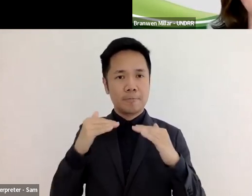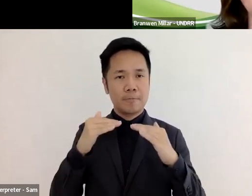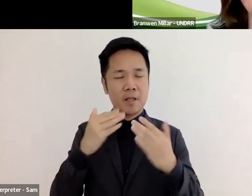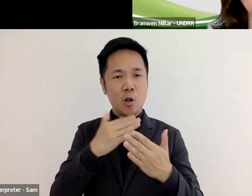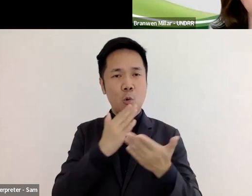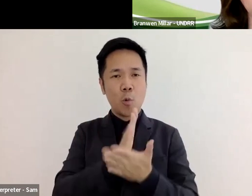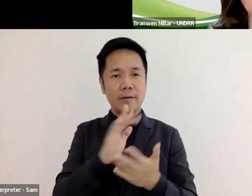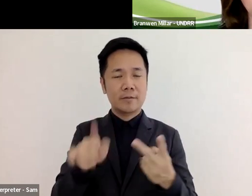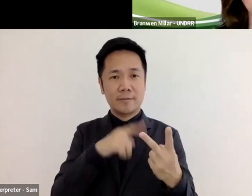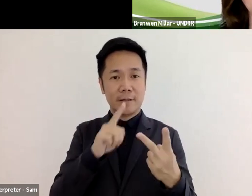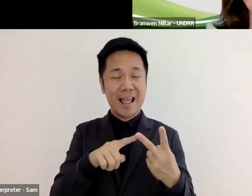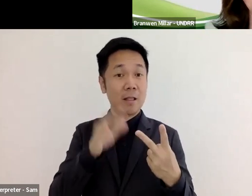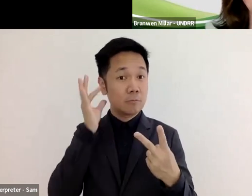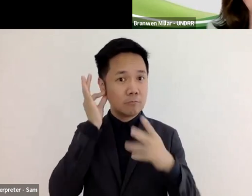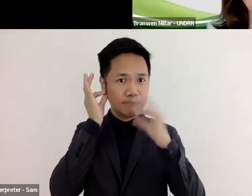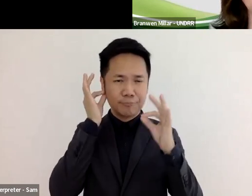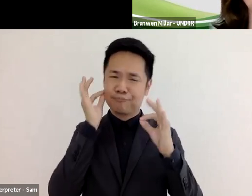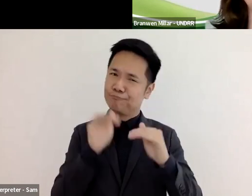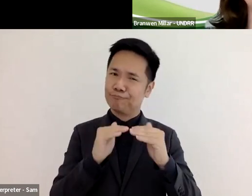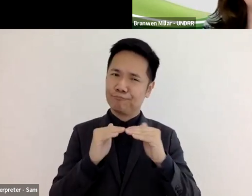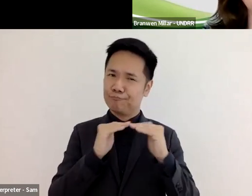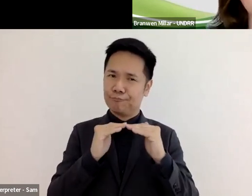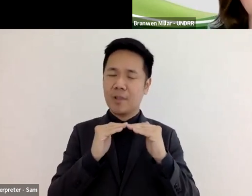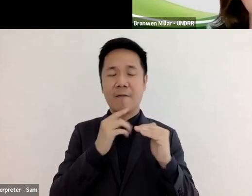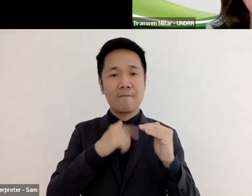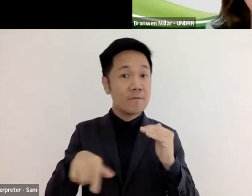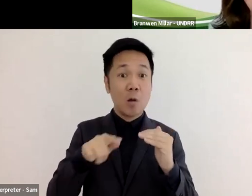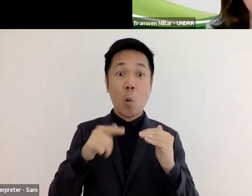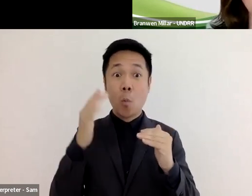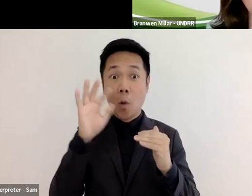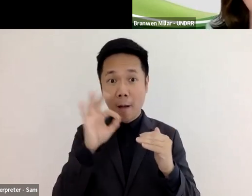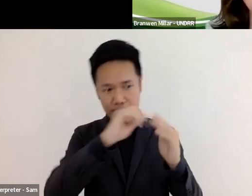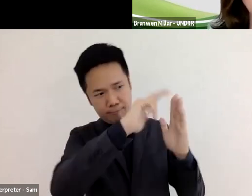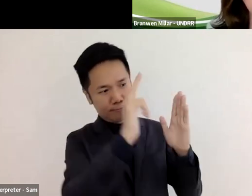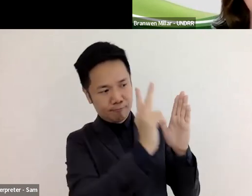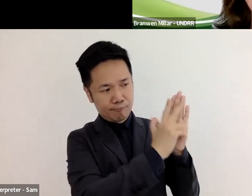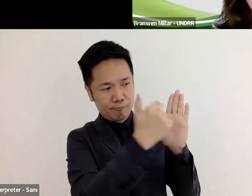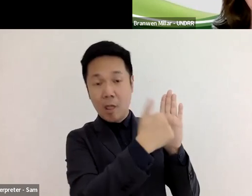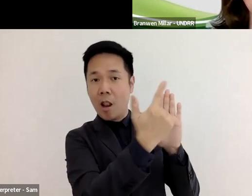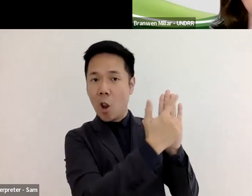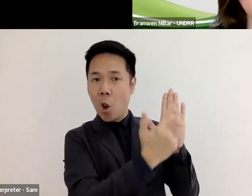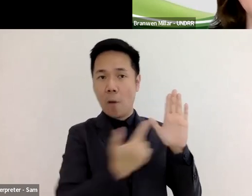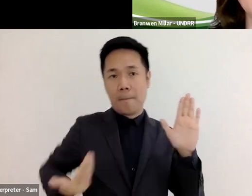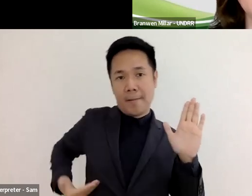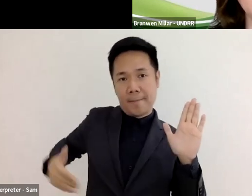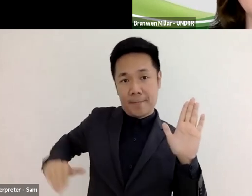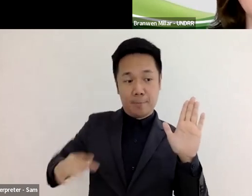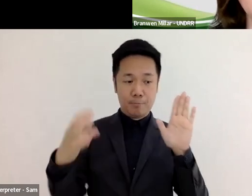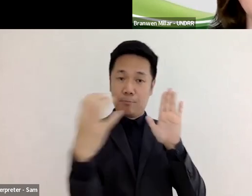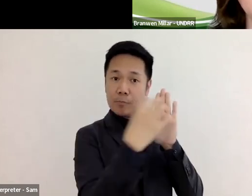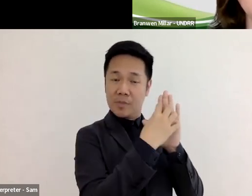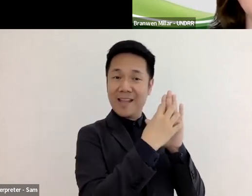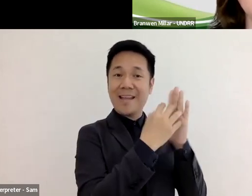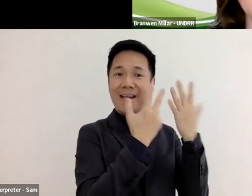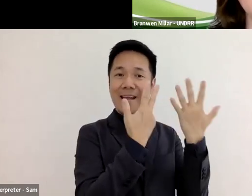and opportunities for women and men, which is included in the Constitution of Bangladesh. In the Article 18A of the